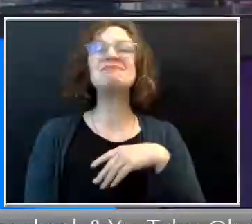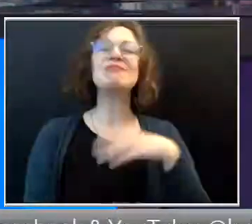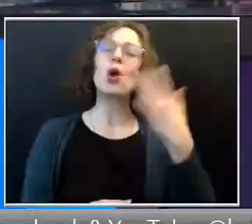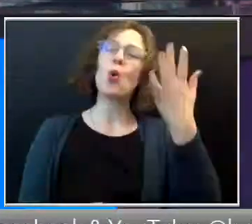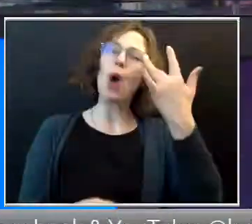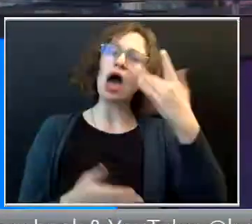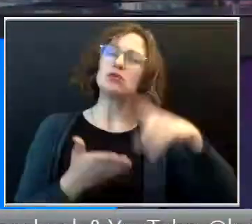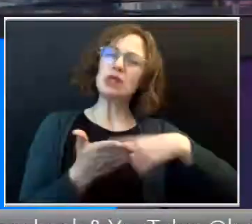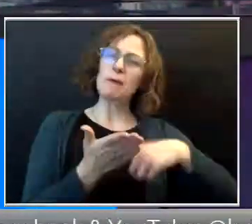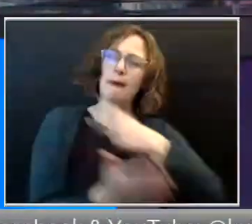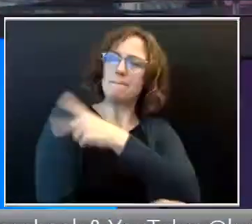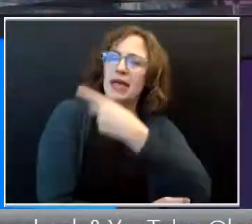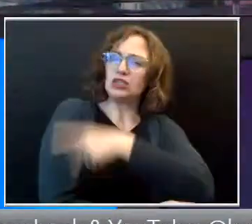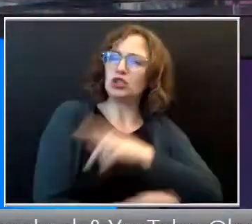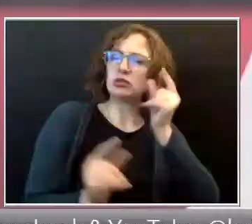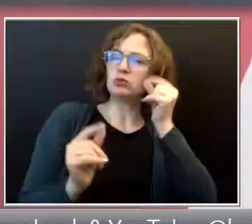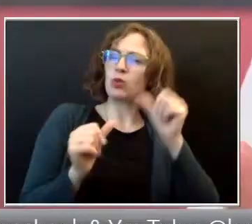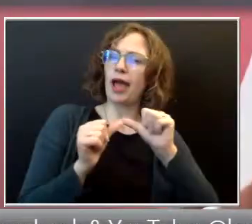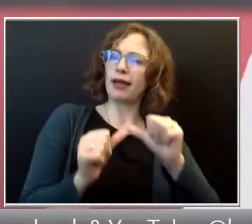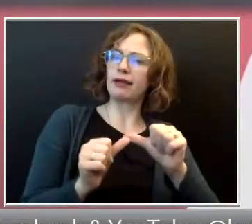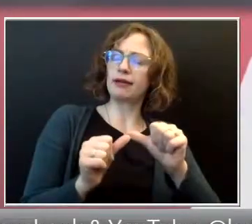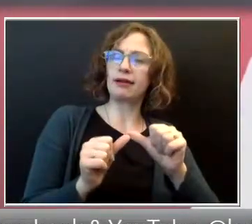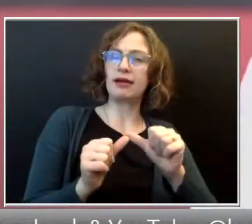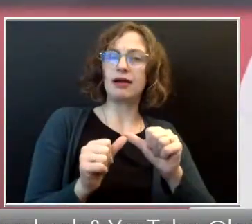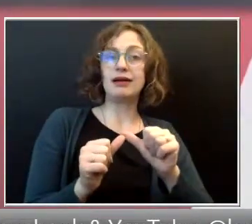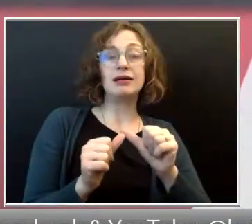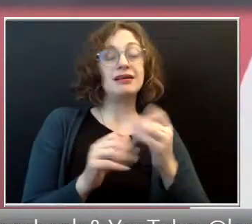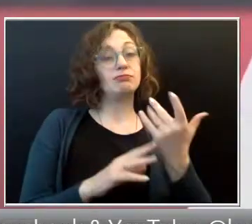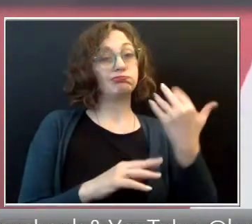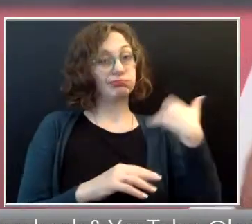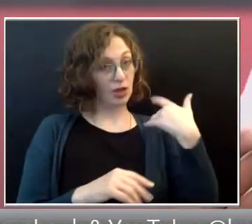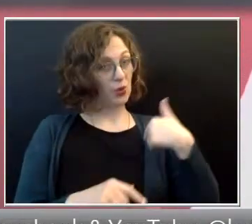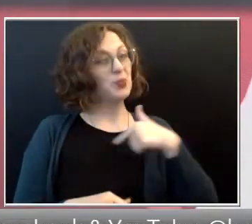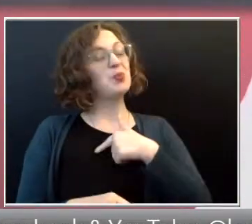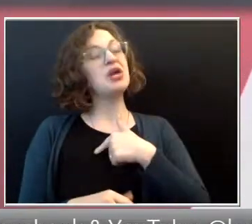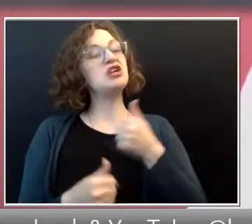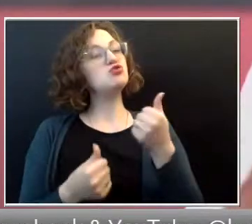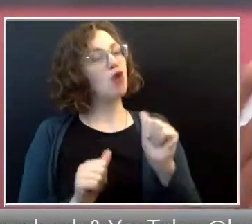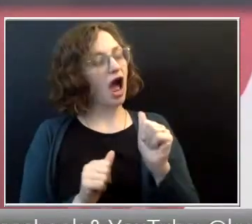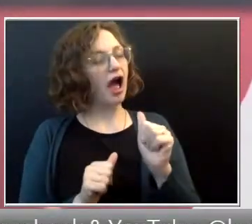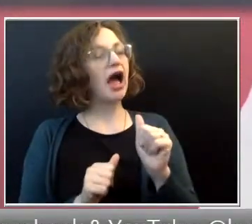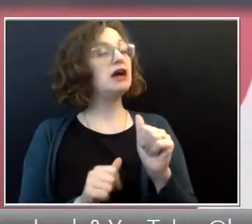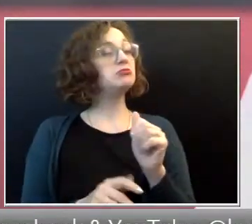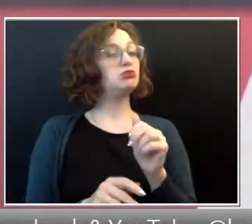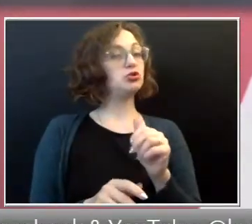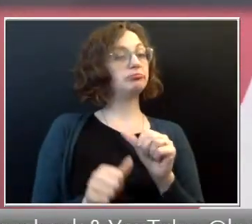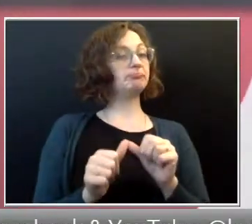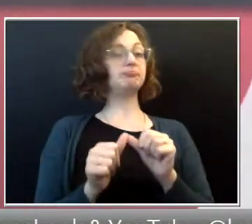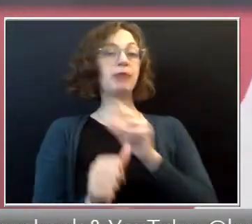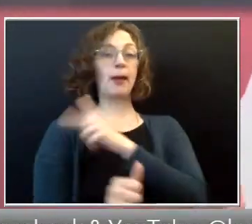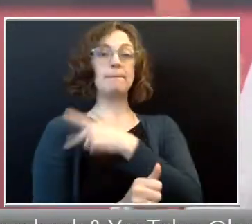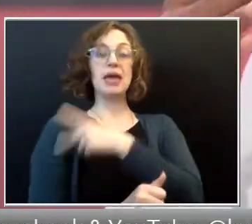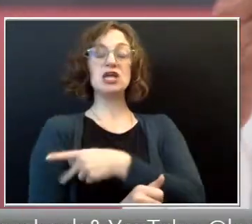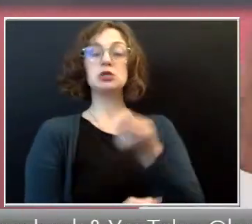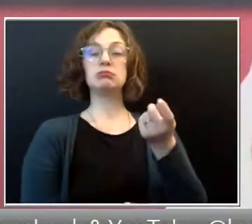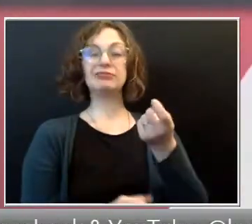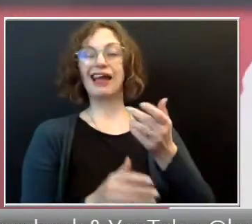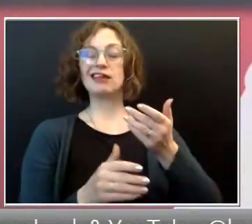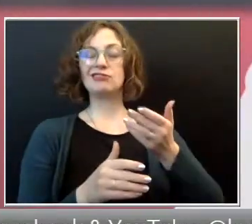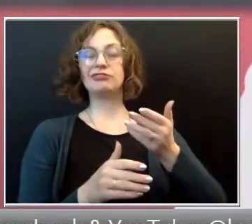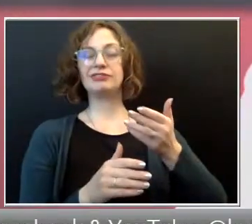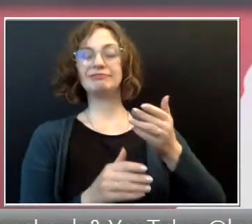used to, earlier in the days, try to do it with patients somewhat awake, but we've found in working with our anesthesia colleagues that we have